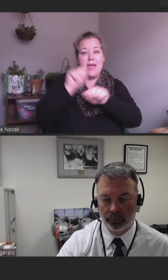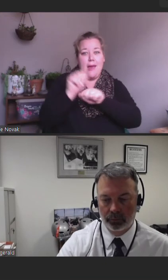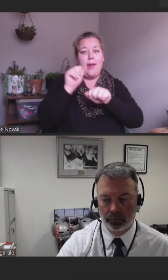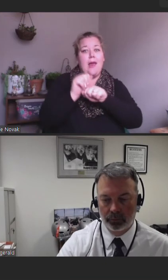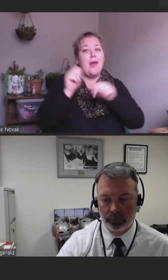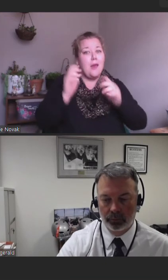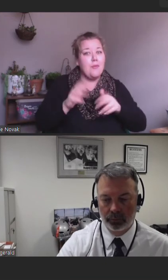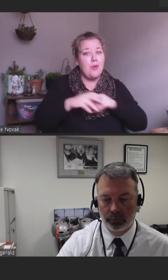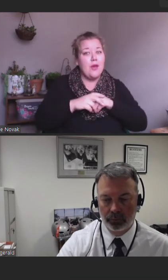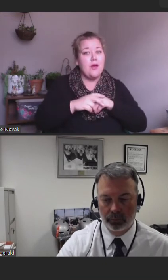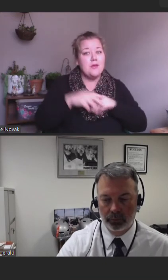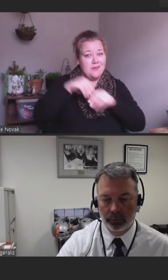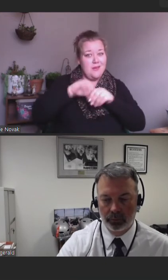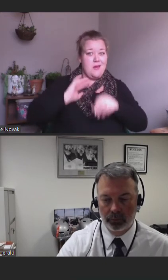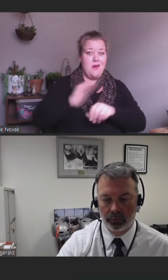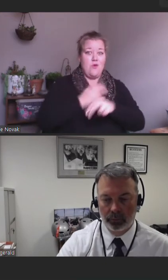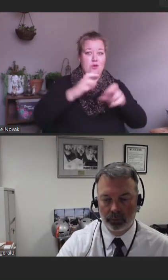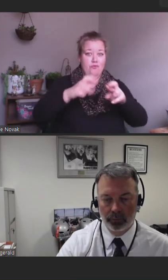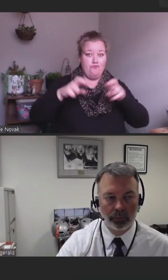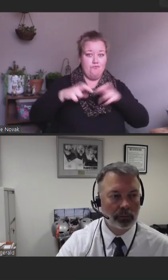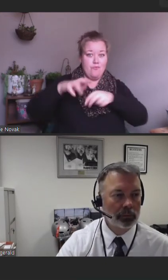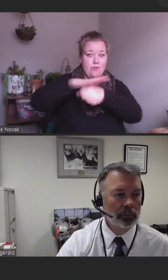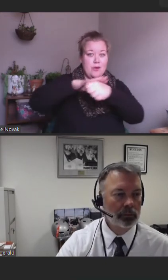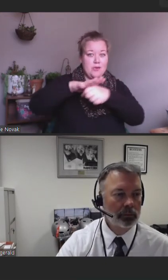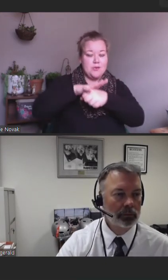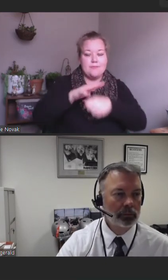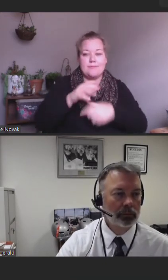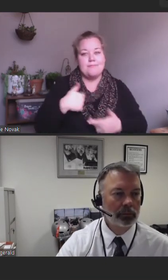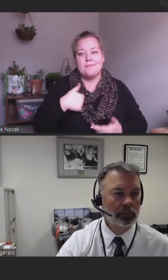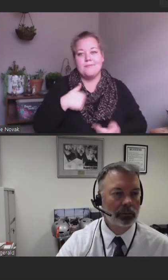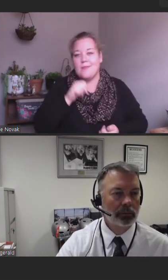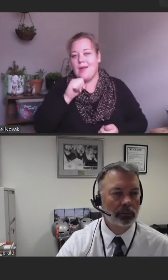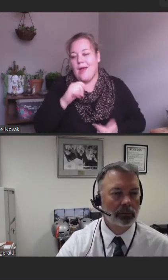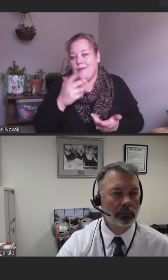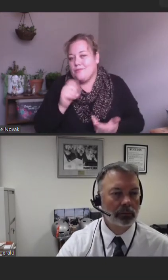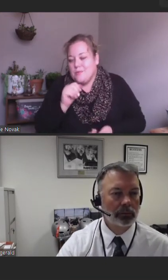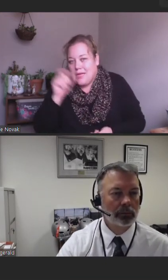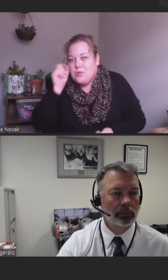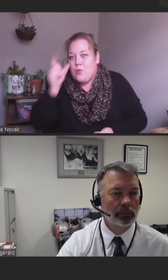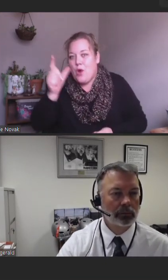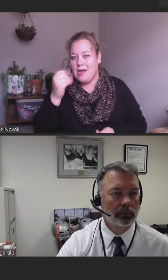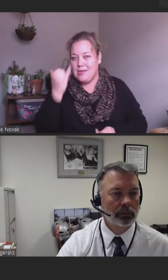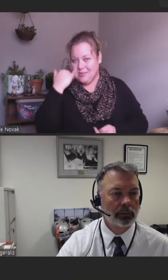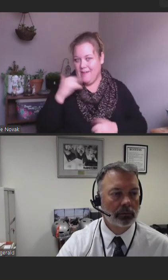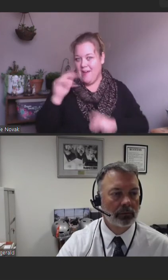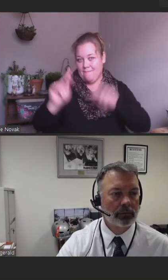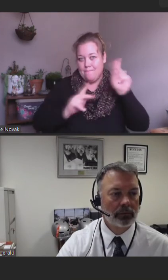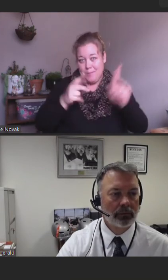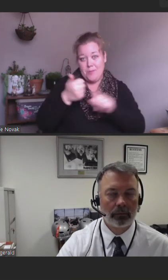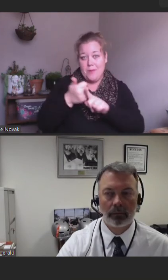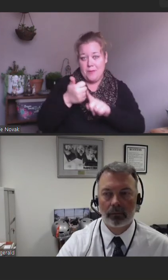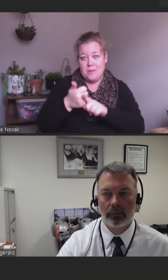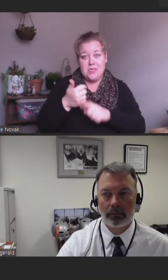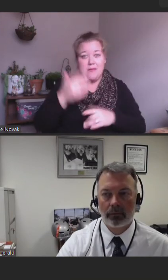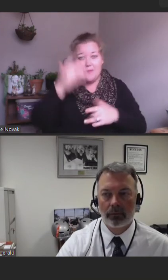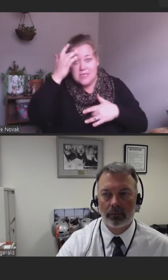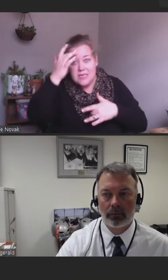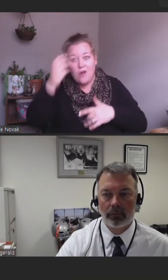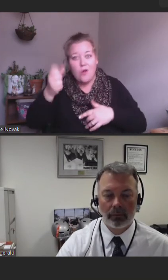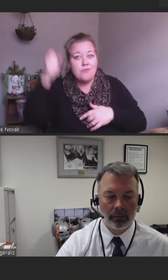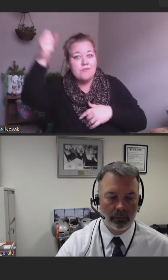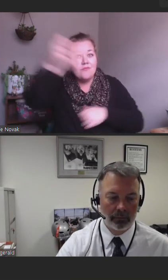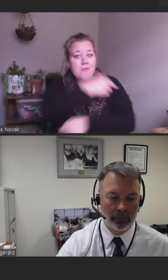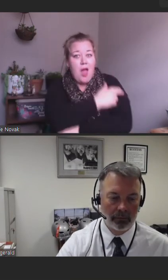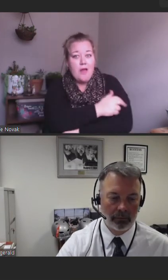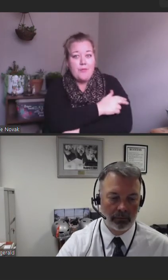weren't members of our organizations that weren't some of the folks who were sick or ultimately ending up in the hospital. They're not